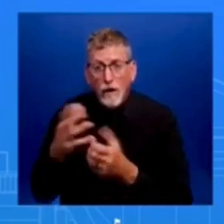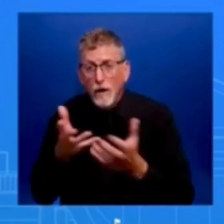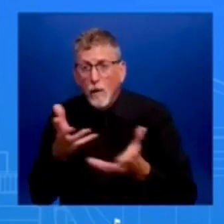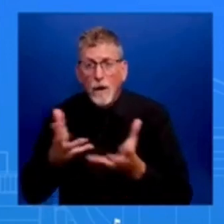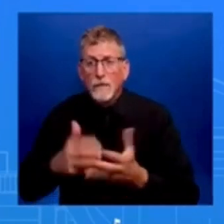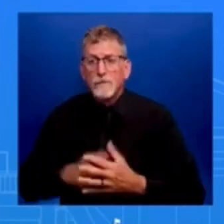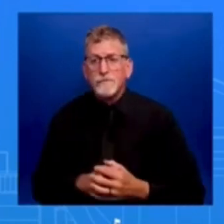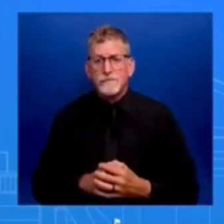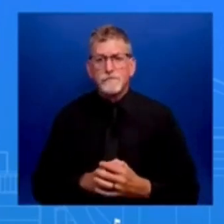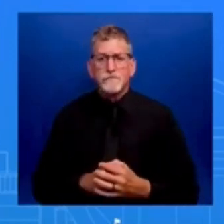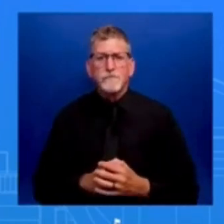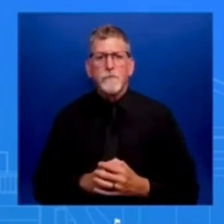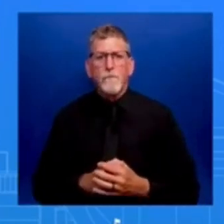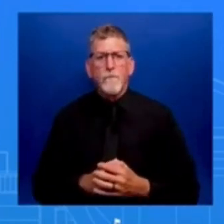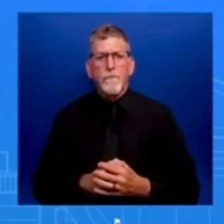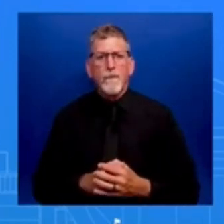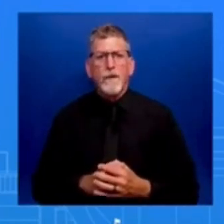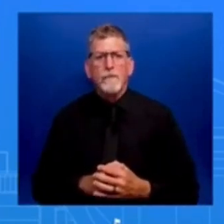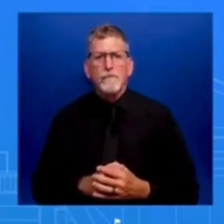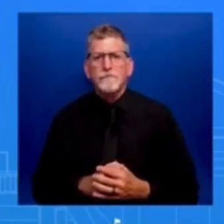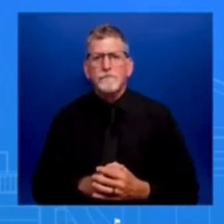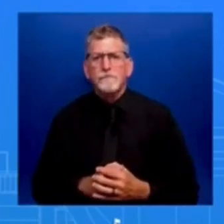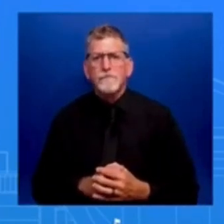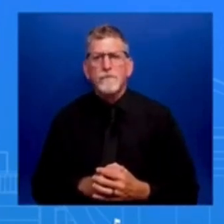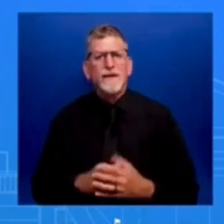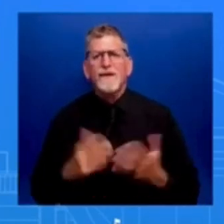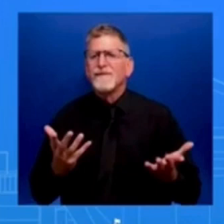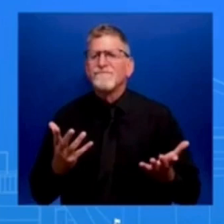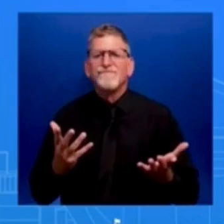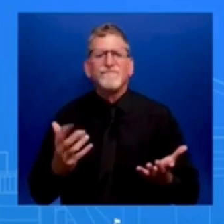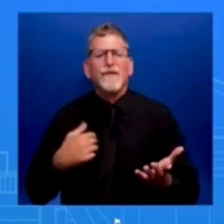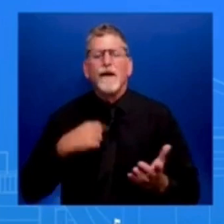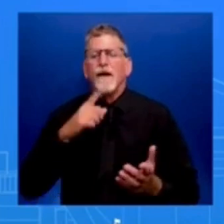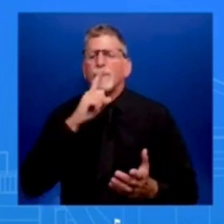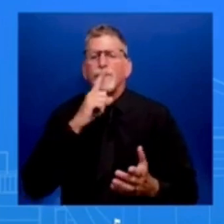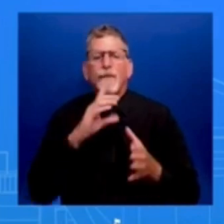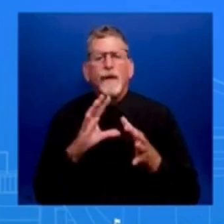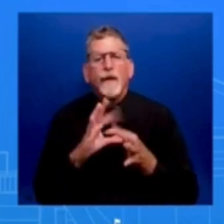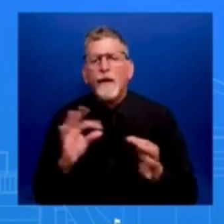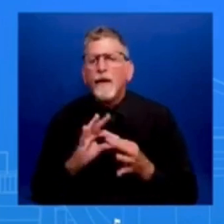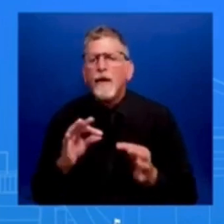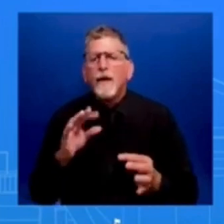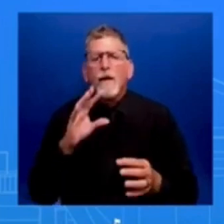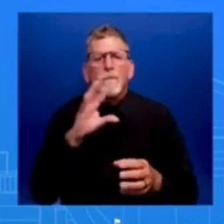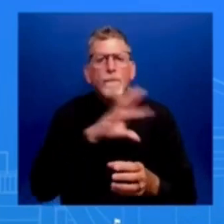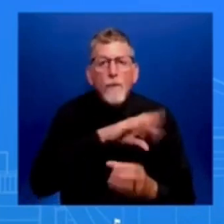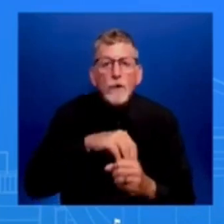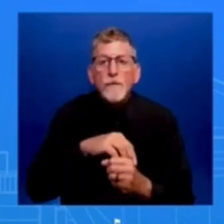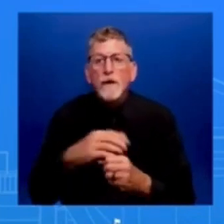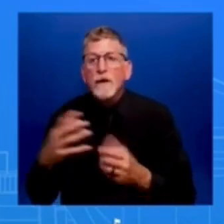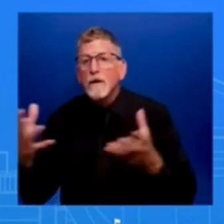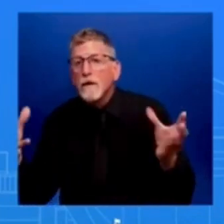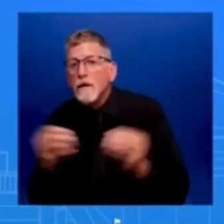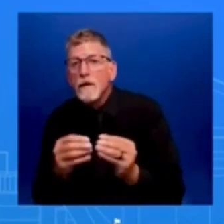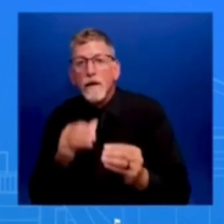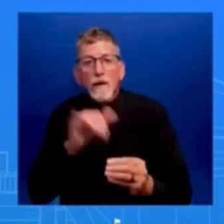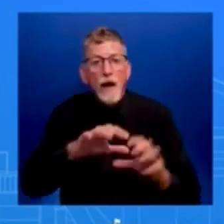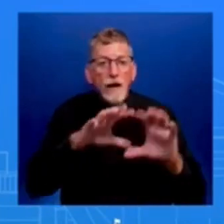Prigozhin's appearance or, you know, participation in the summit. That's something for the Russian government to